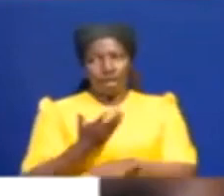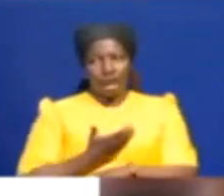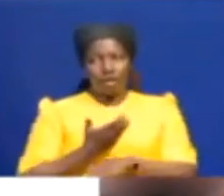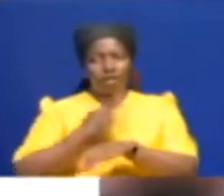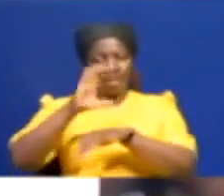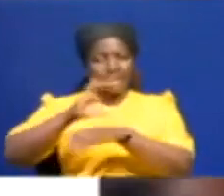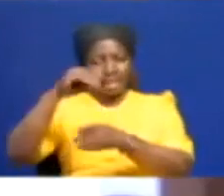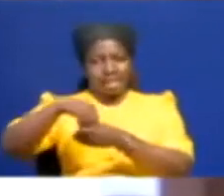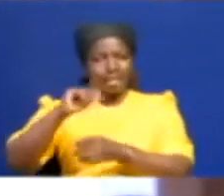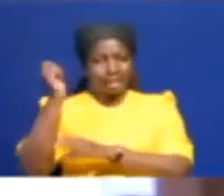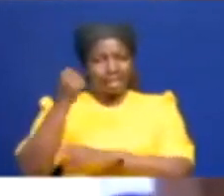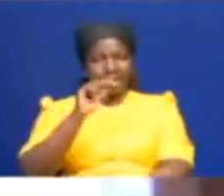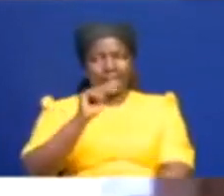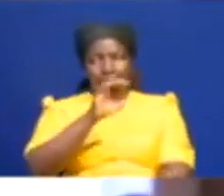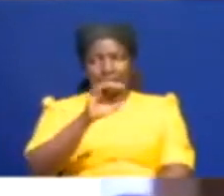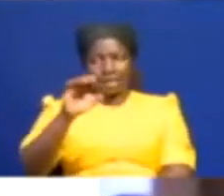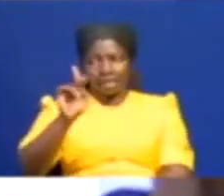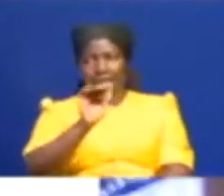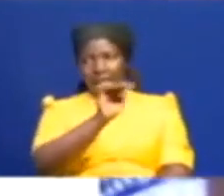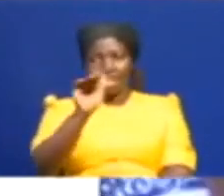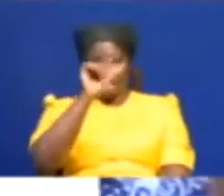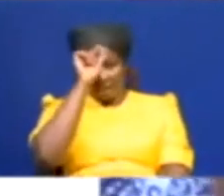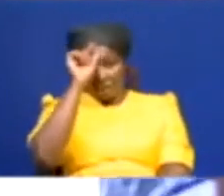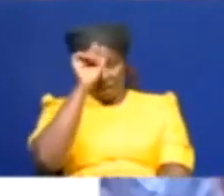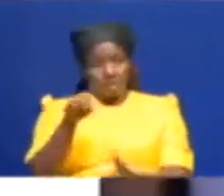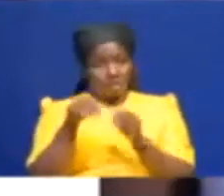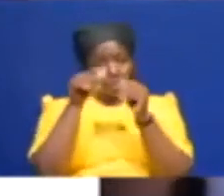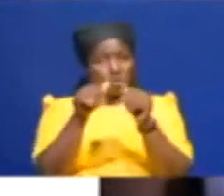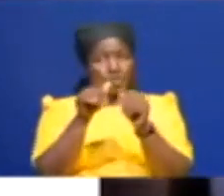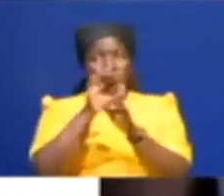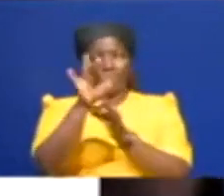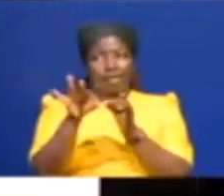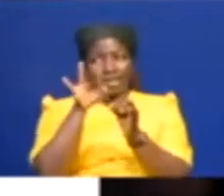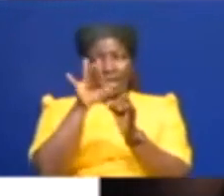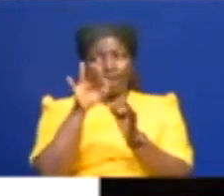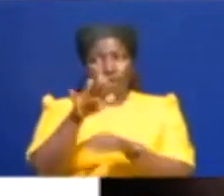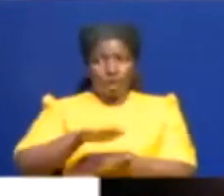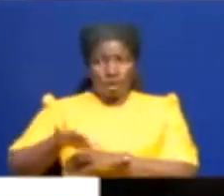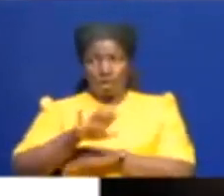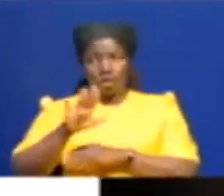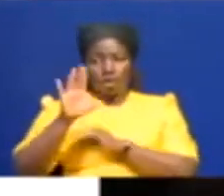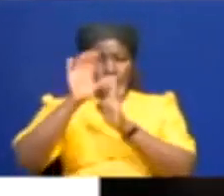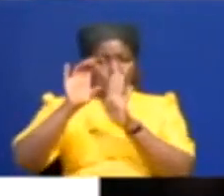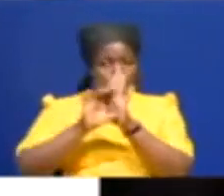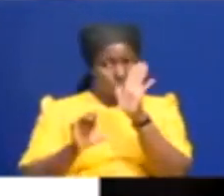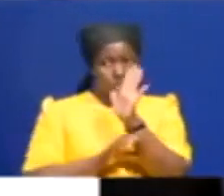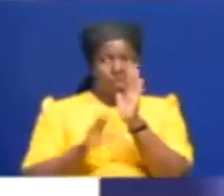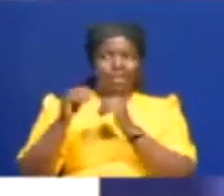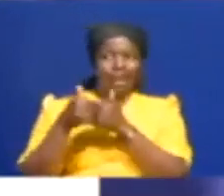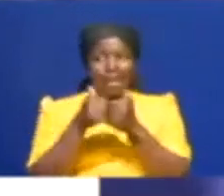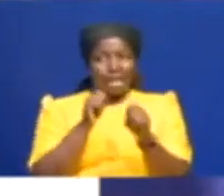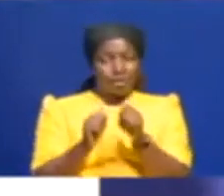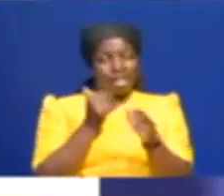Churches in Kenya, NCCK, is urging the government to address certain constitutional challenges that have arisen since the